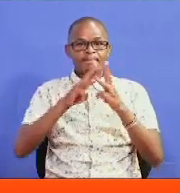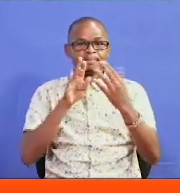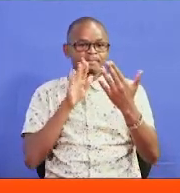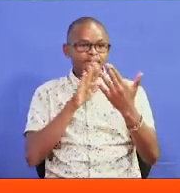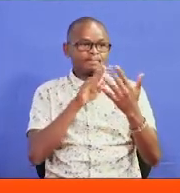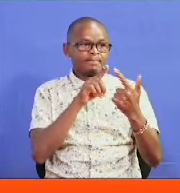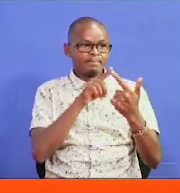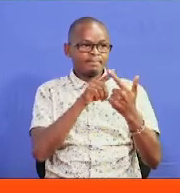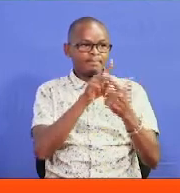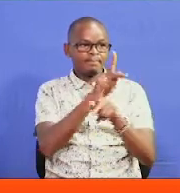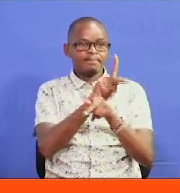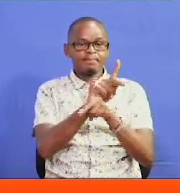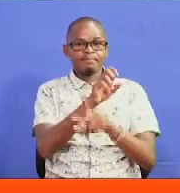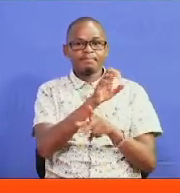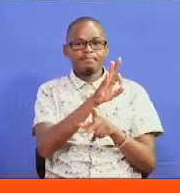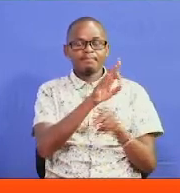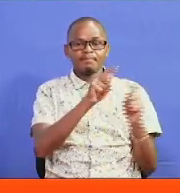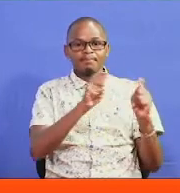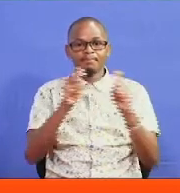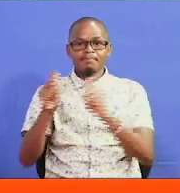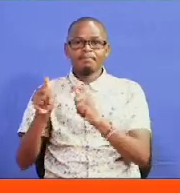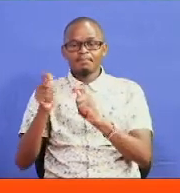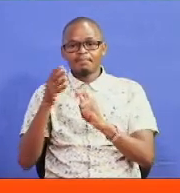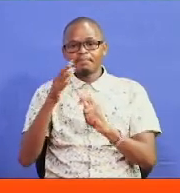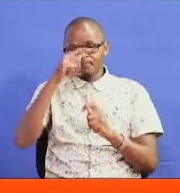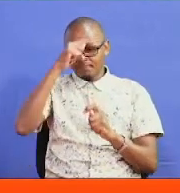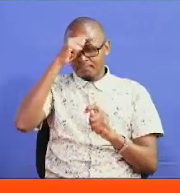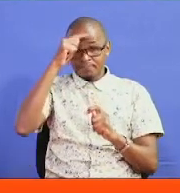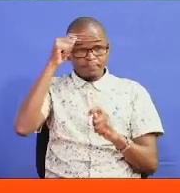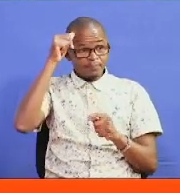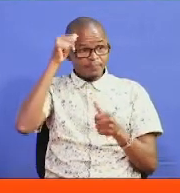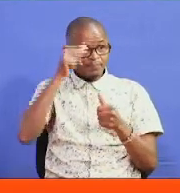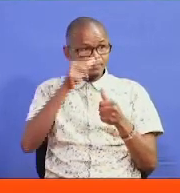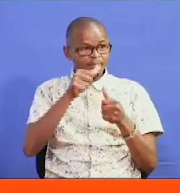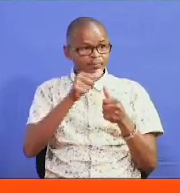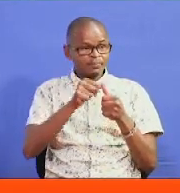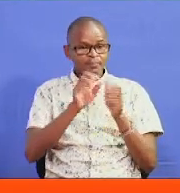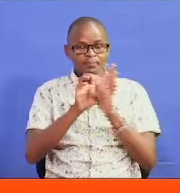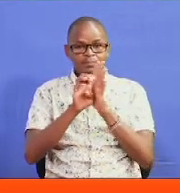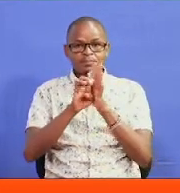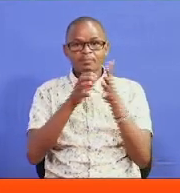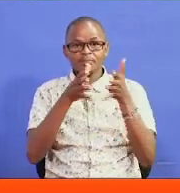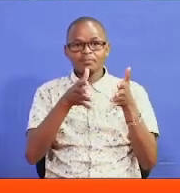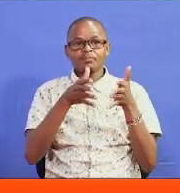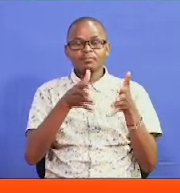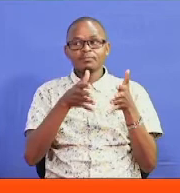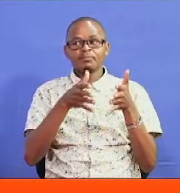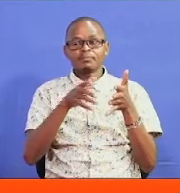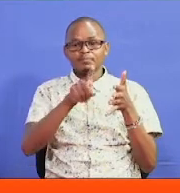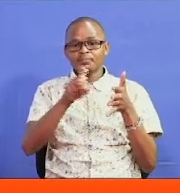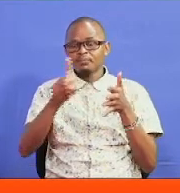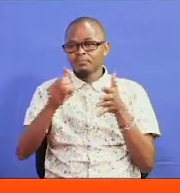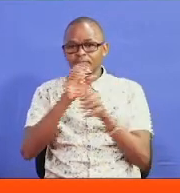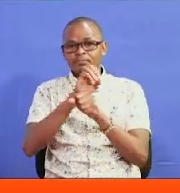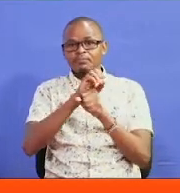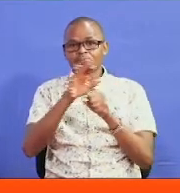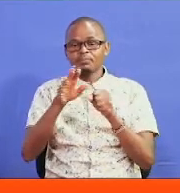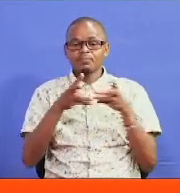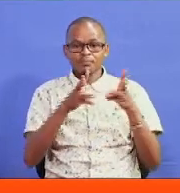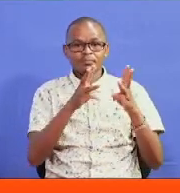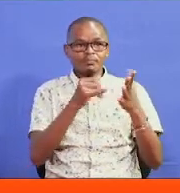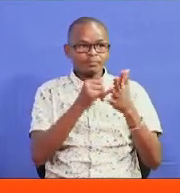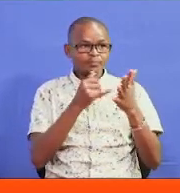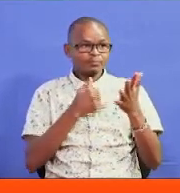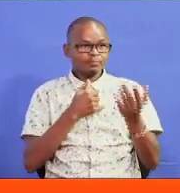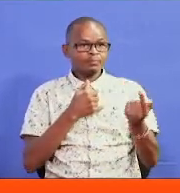approach towards the prevention of transmission of this. You can remember that, for example, this particular virus, COVID-19, the way it